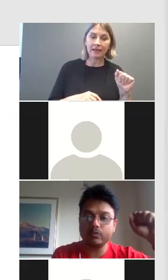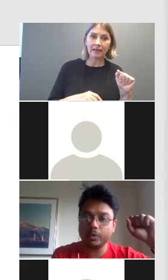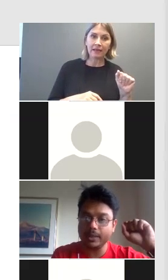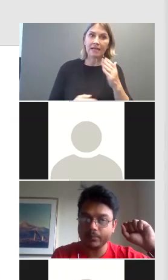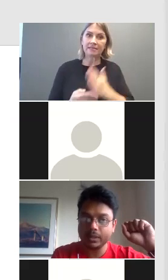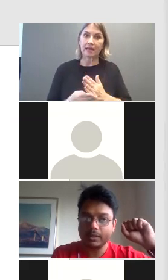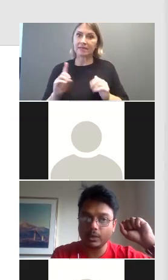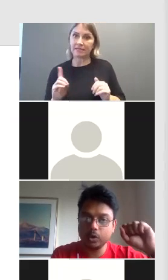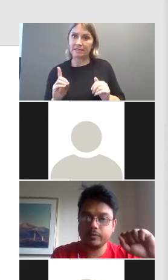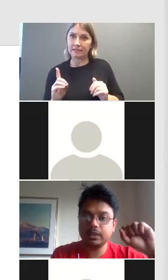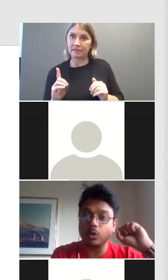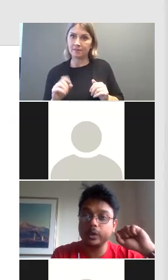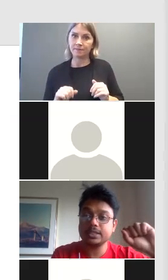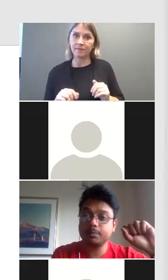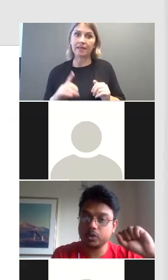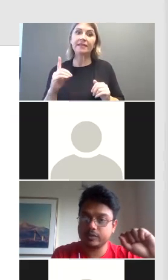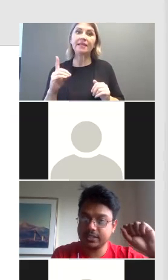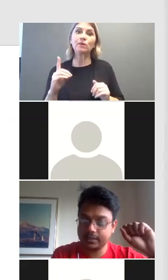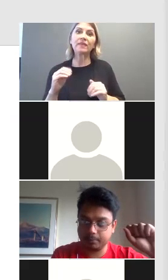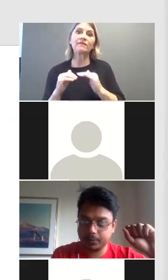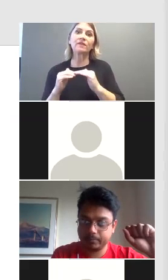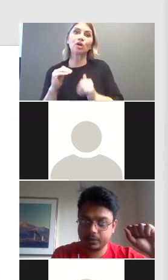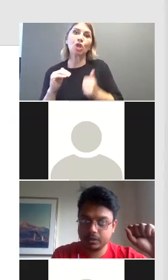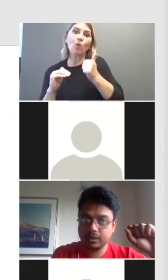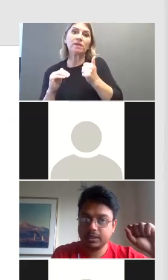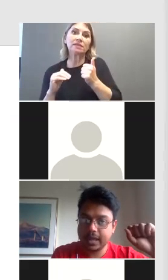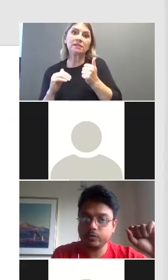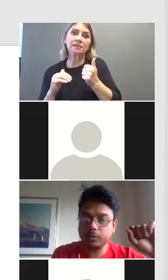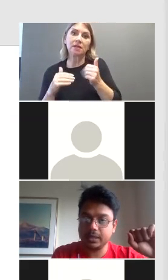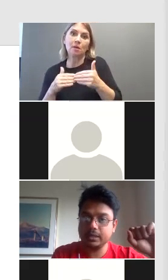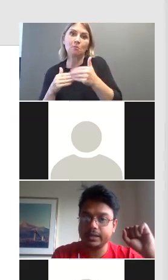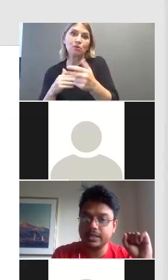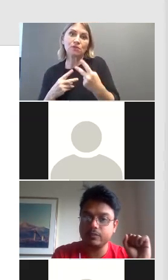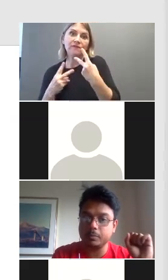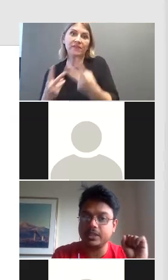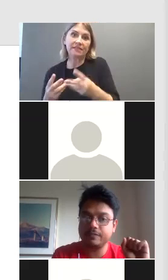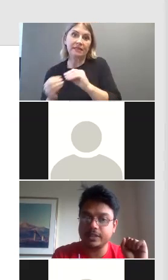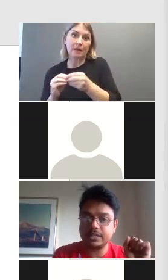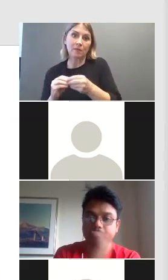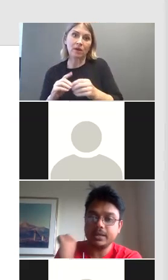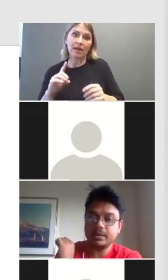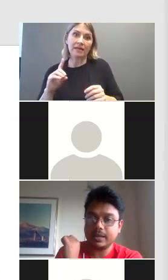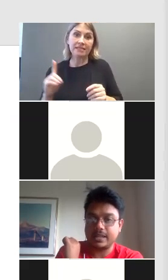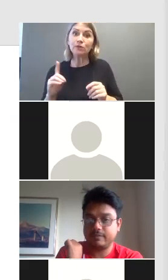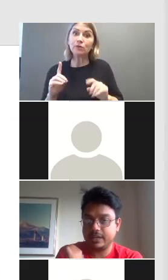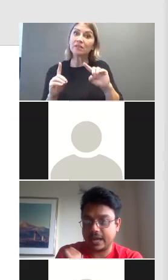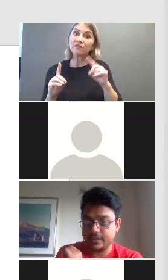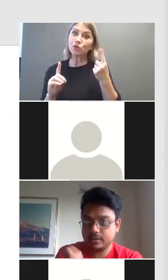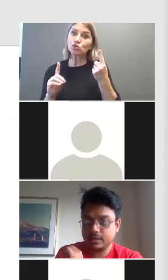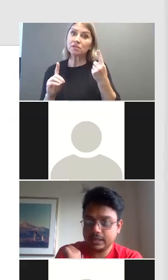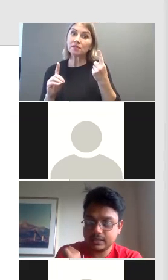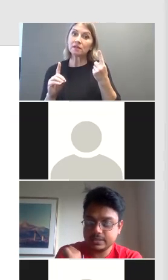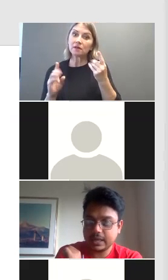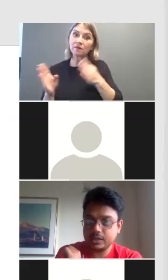D, where D would be the node with the lowest post-visit number. That would mean that D would be the first element at the very